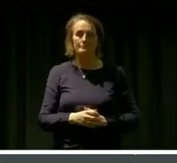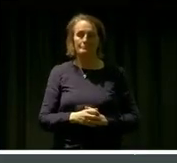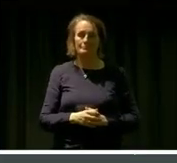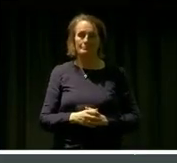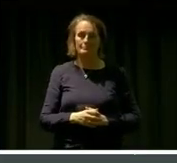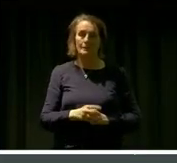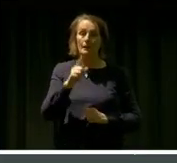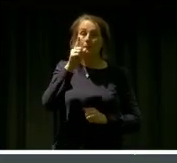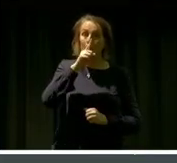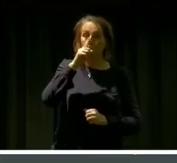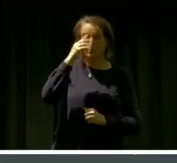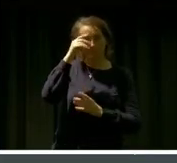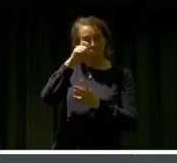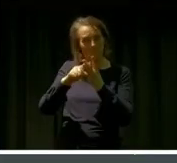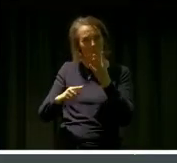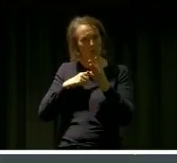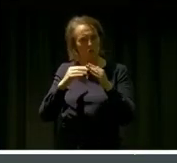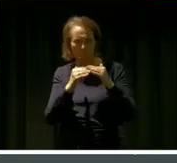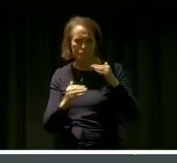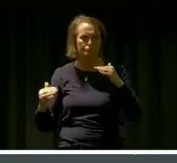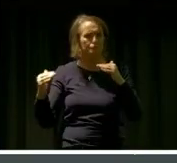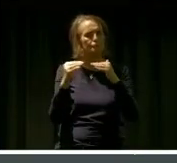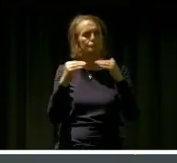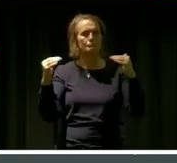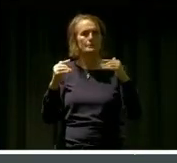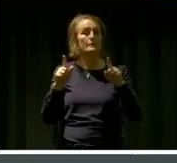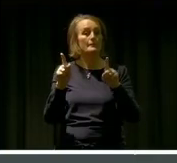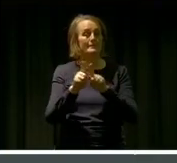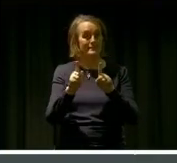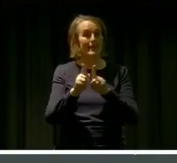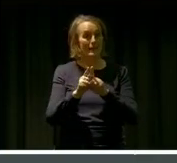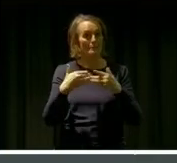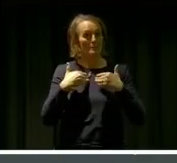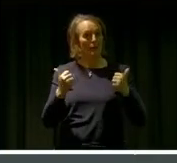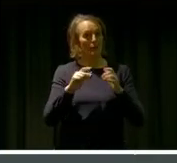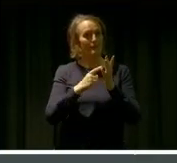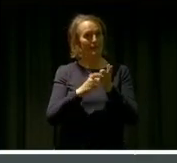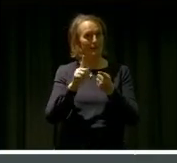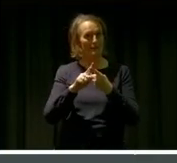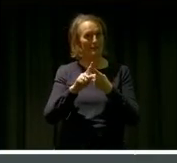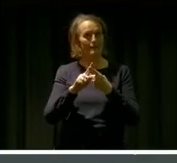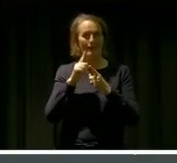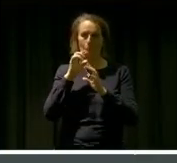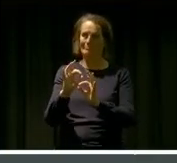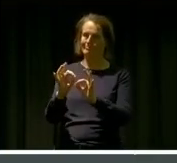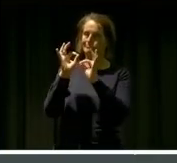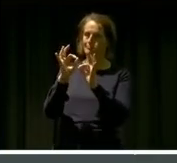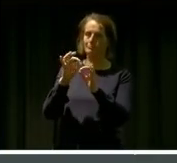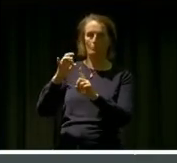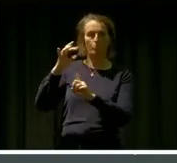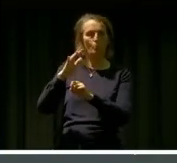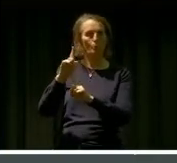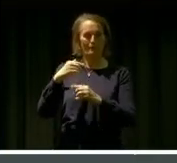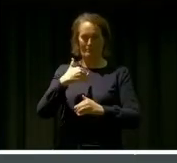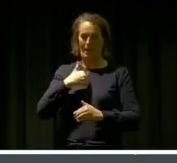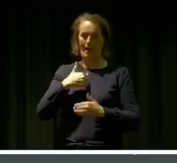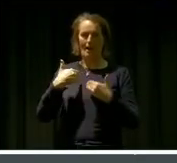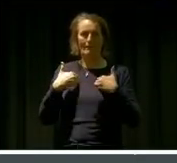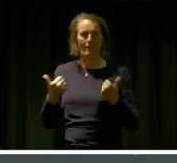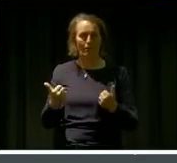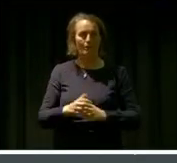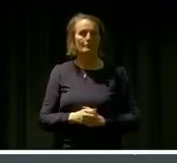fair and inclusive healthcare, especially for preventative heart health support. So aligning with the national roadmap to improve